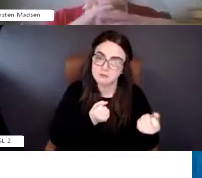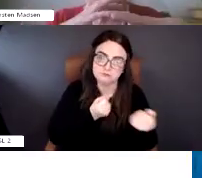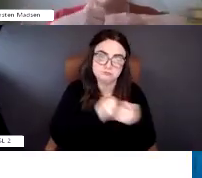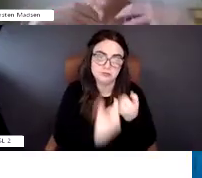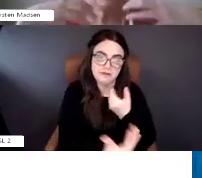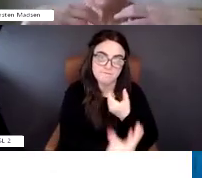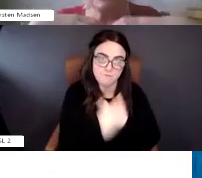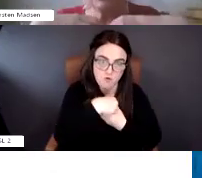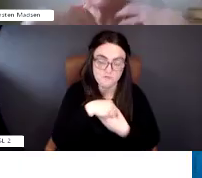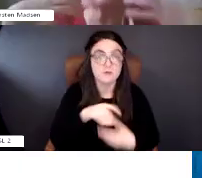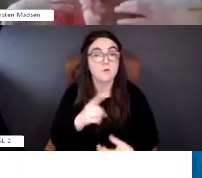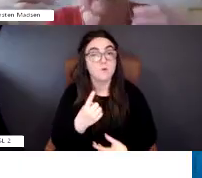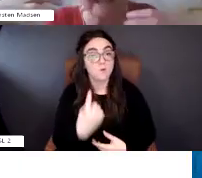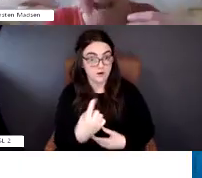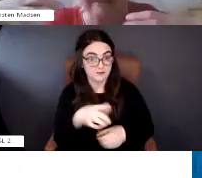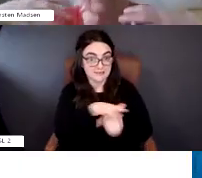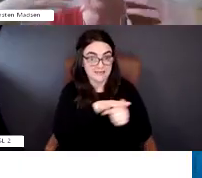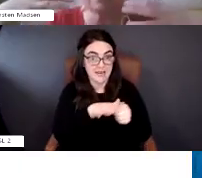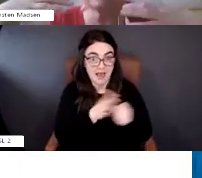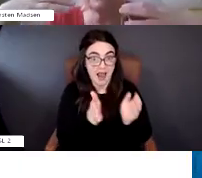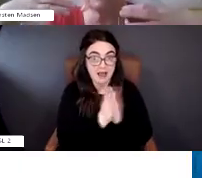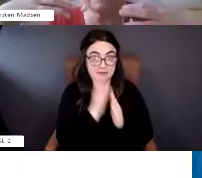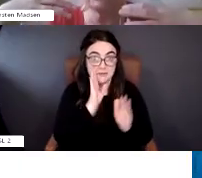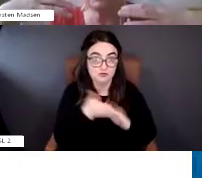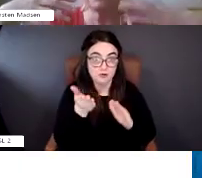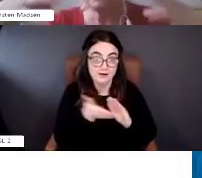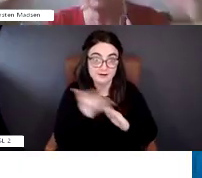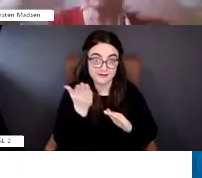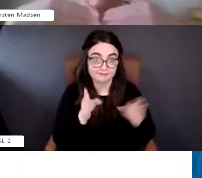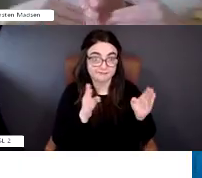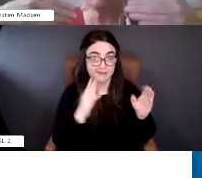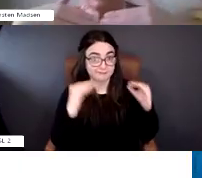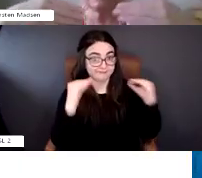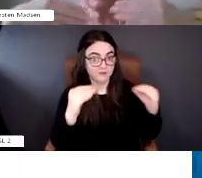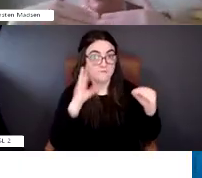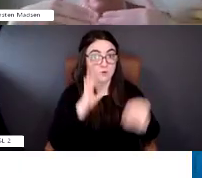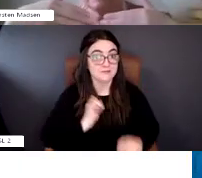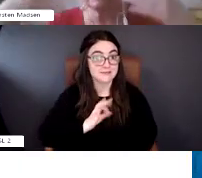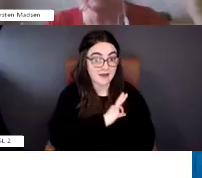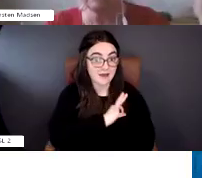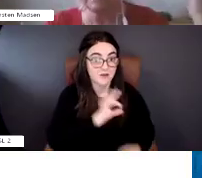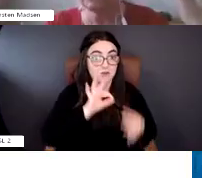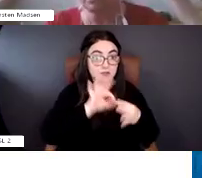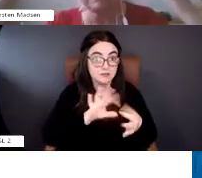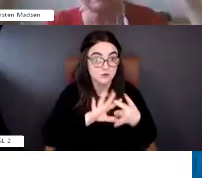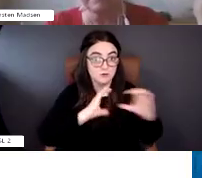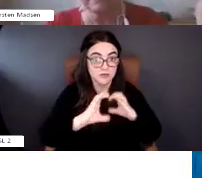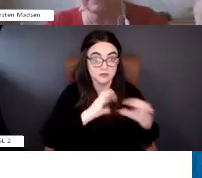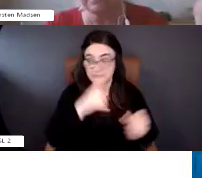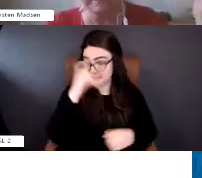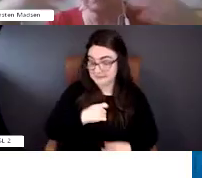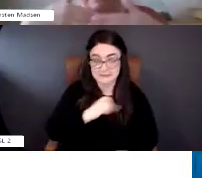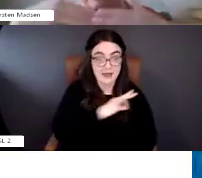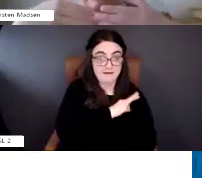sites asked me to run sessions for staff on miscommunication because they were experiencing it based on their